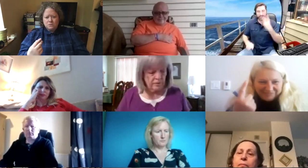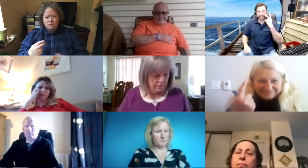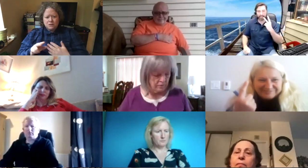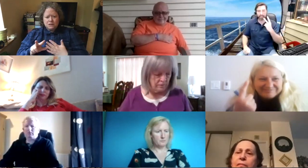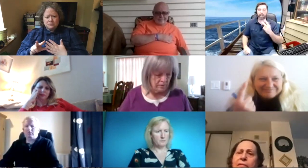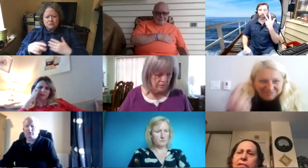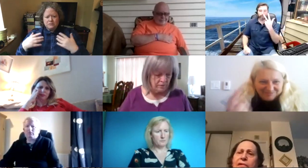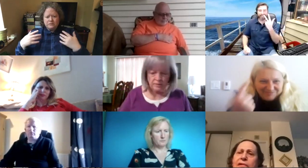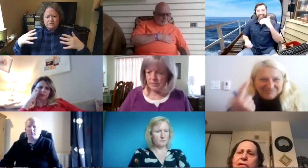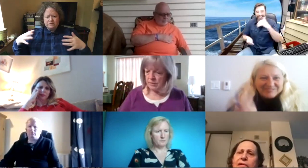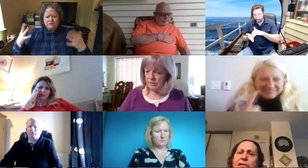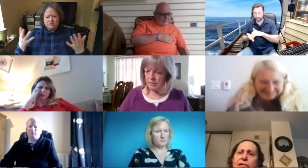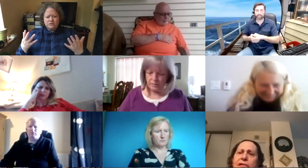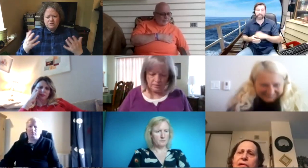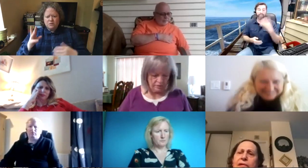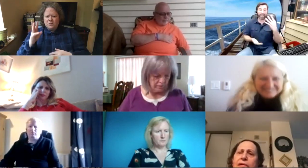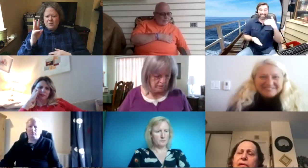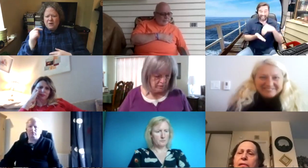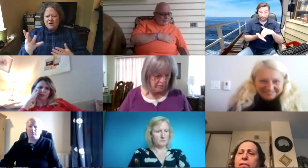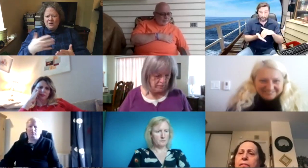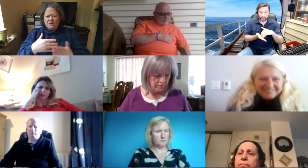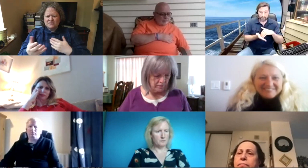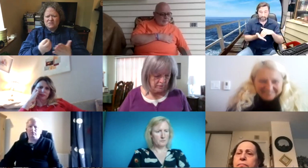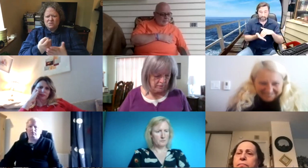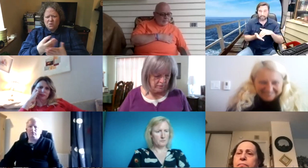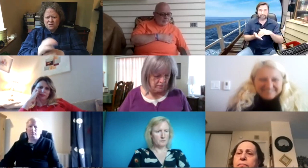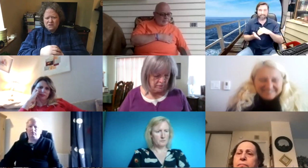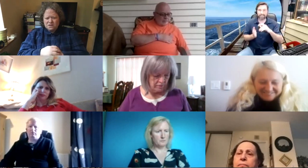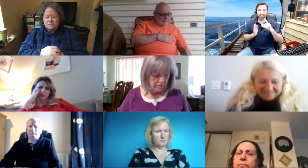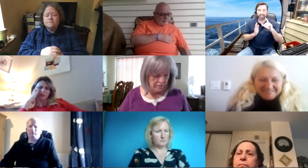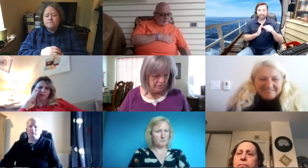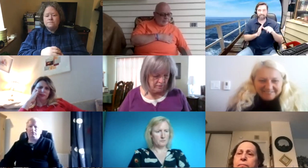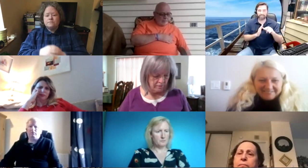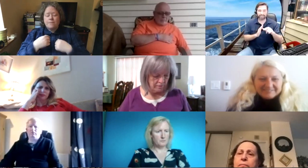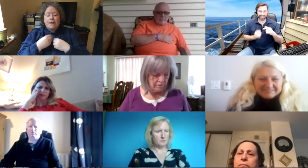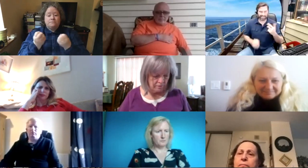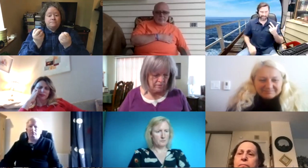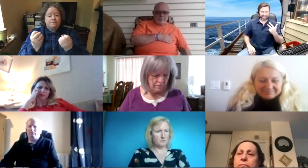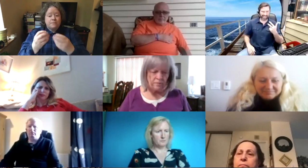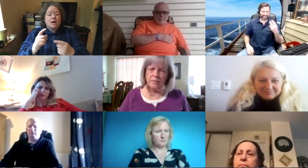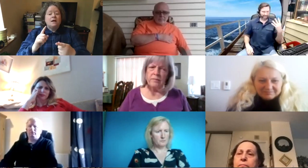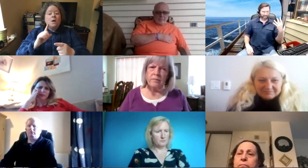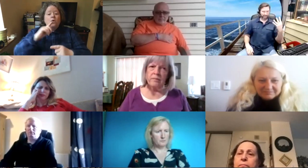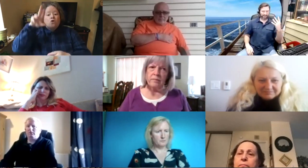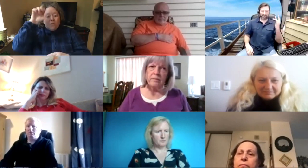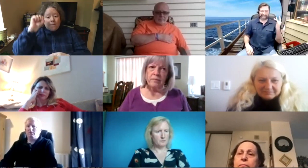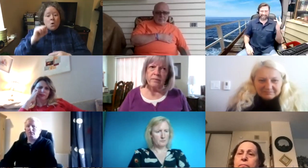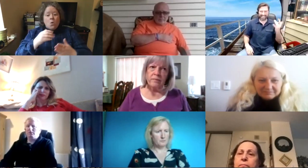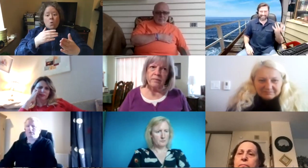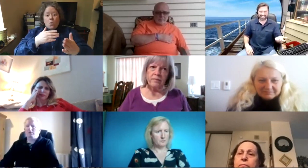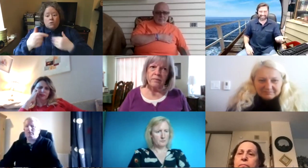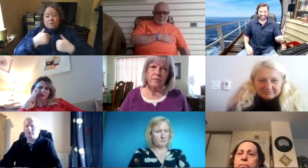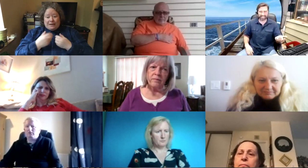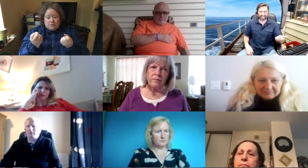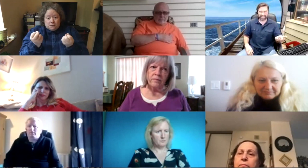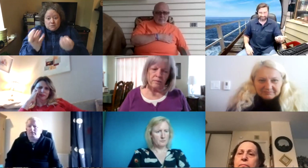then you're looking at a bare handful, 3, 4. And why is that? What's the story behind that? So